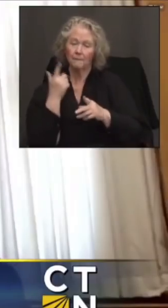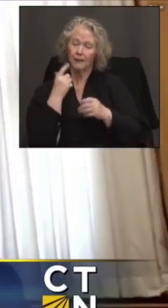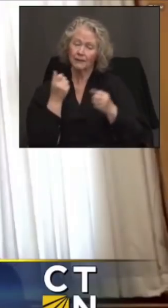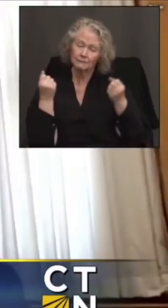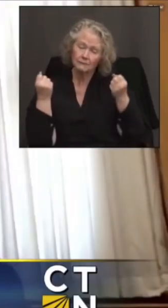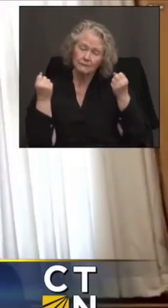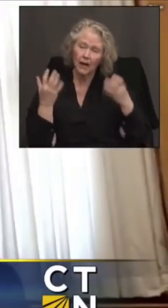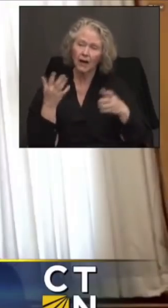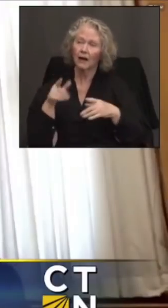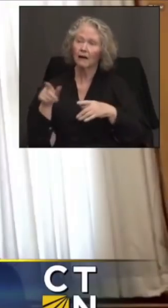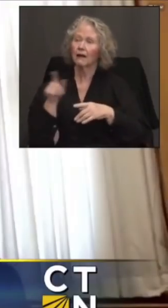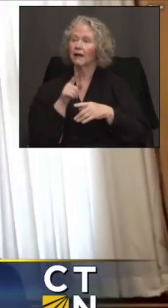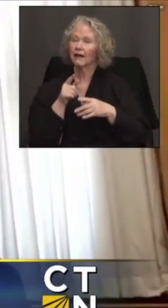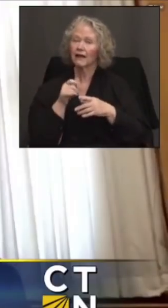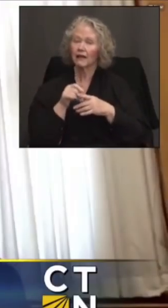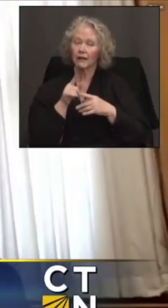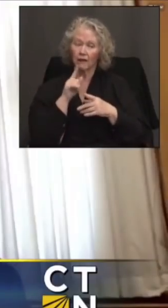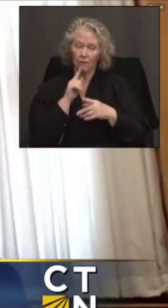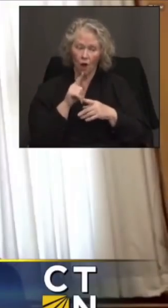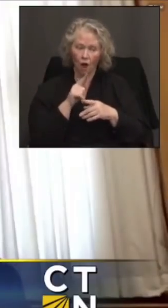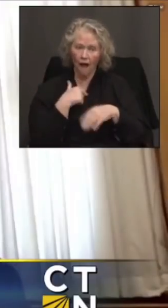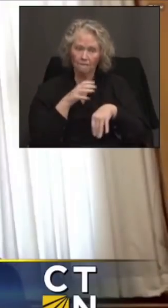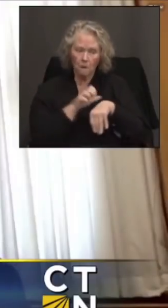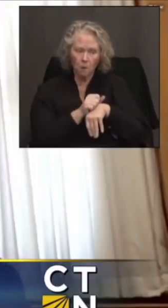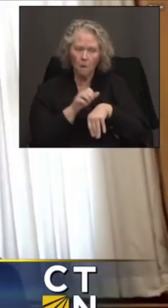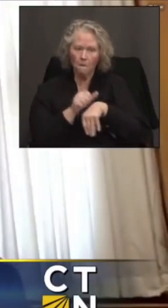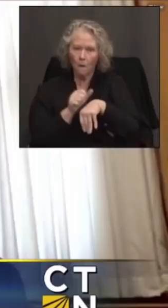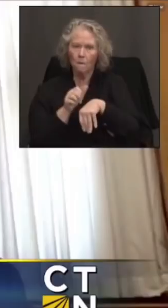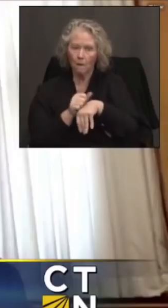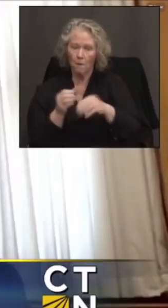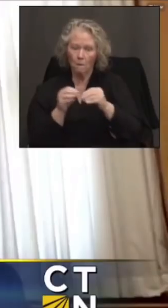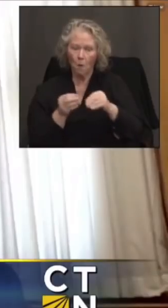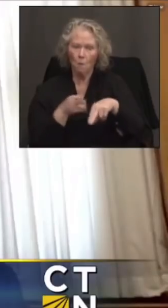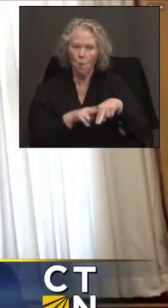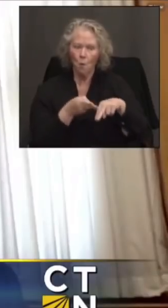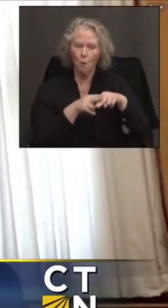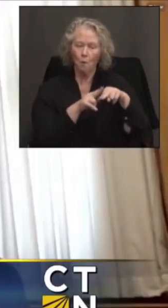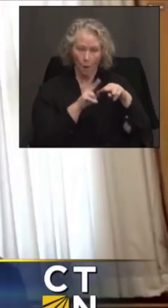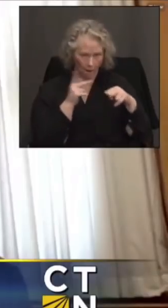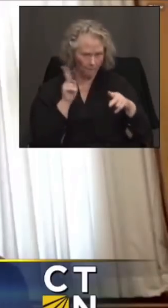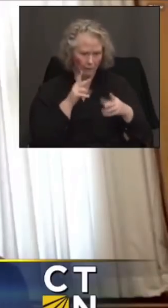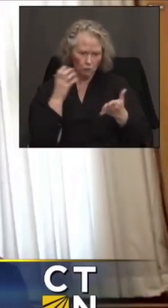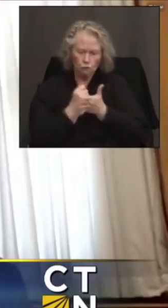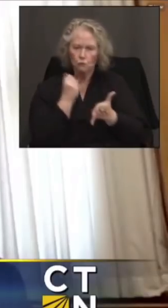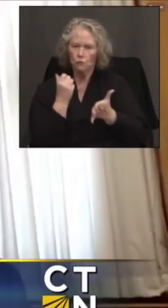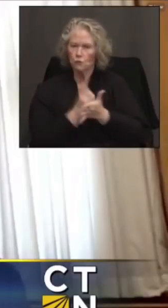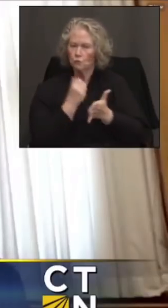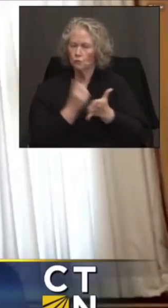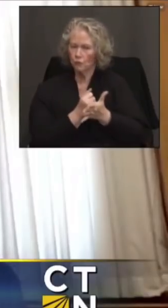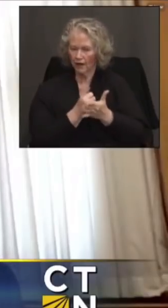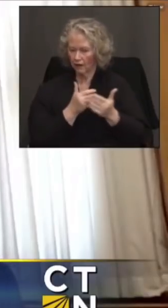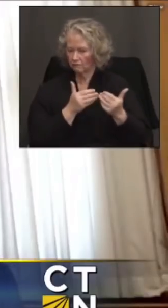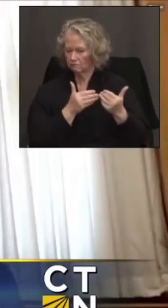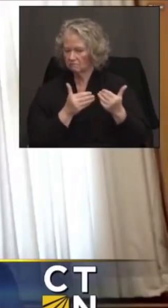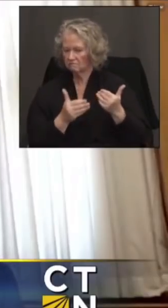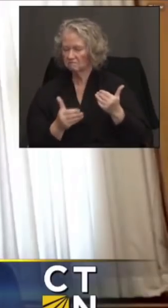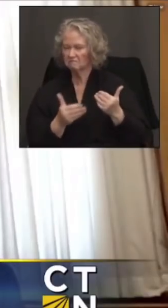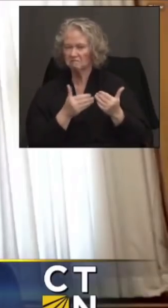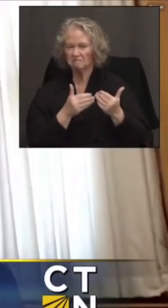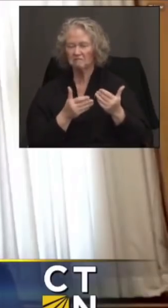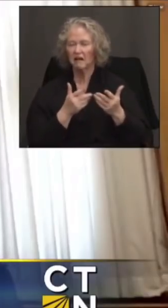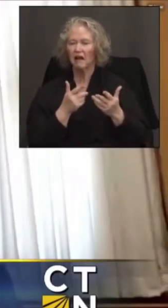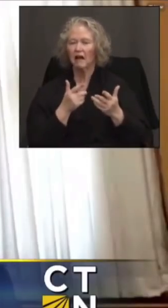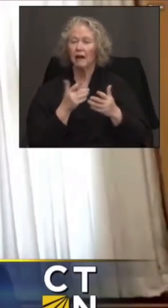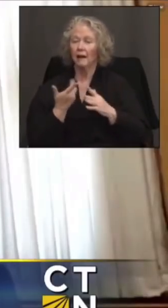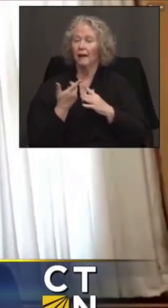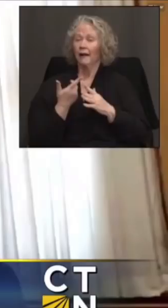slots online over the last several days, they're still getting grabbed up quickly in the coming weeks and days, maybe a little less quickly